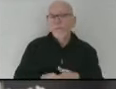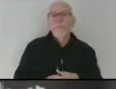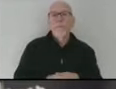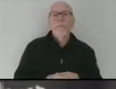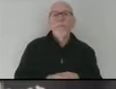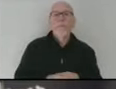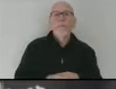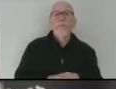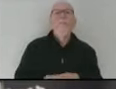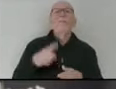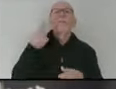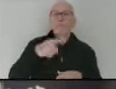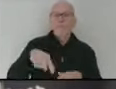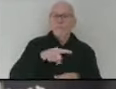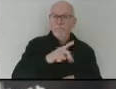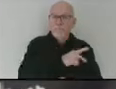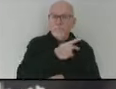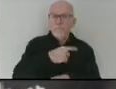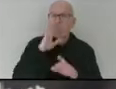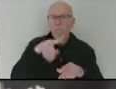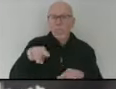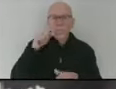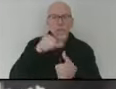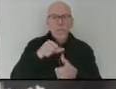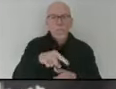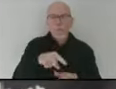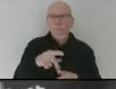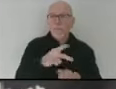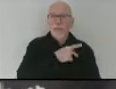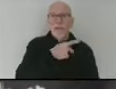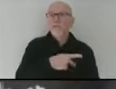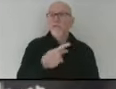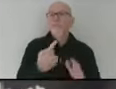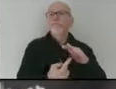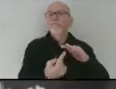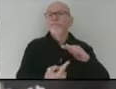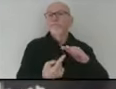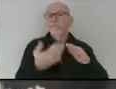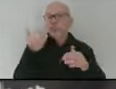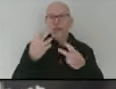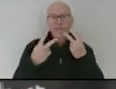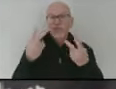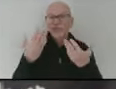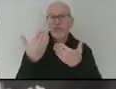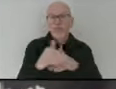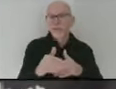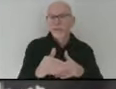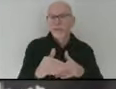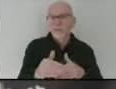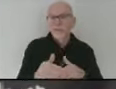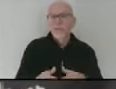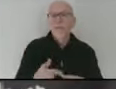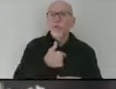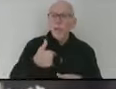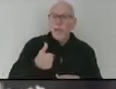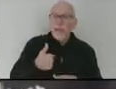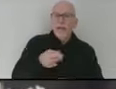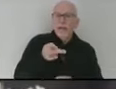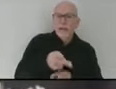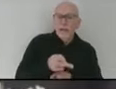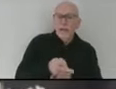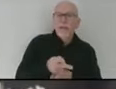for these patients, I hope people remember they're alone due to the much needed visitor restriction. And so we are their caregivers, we are